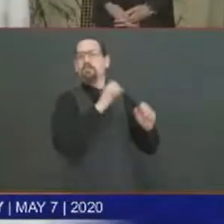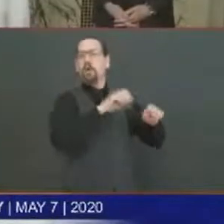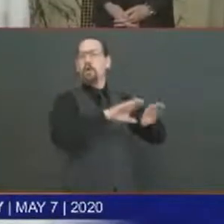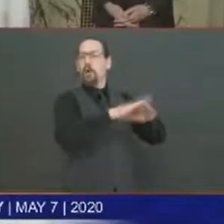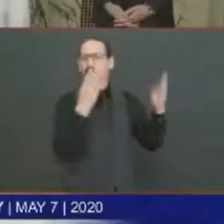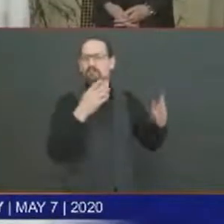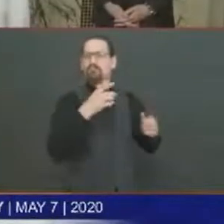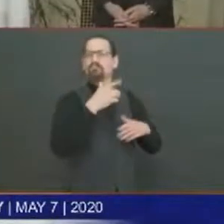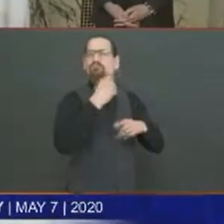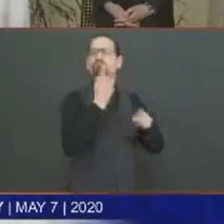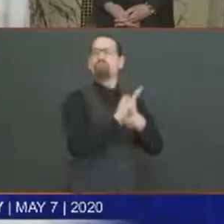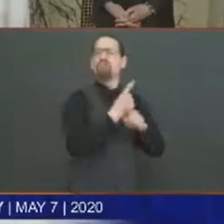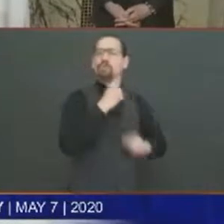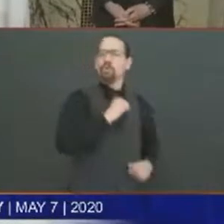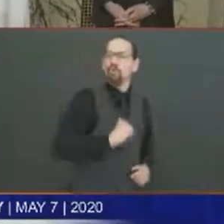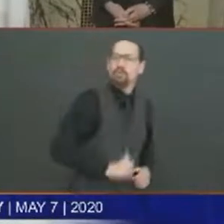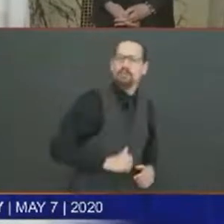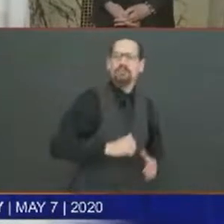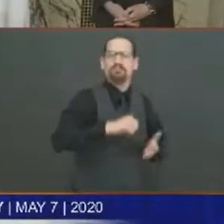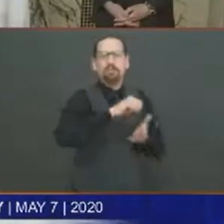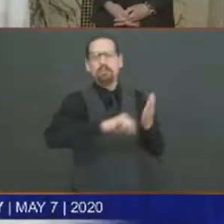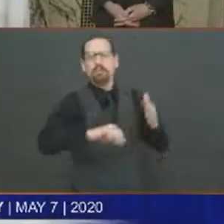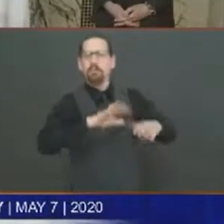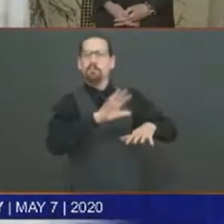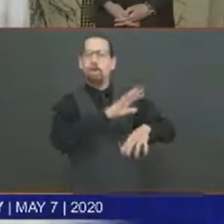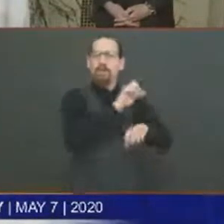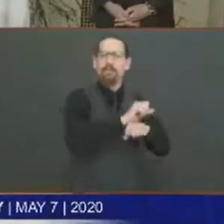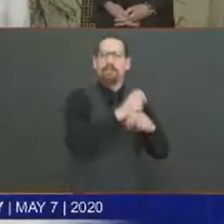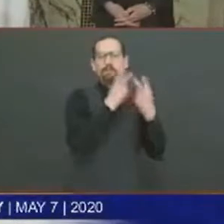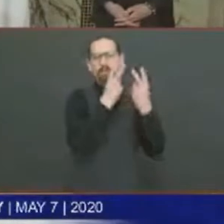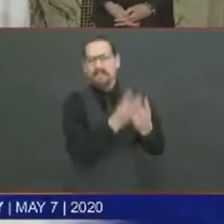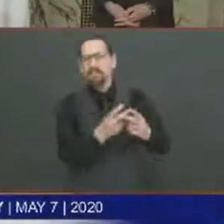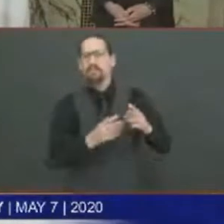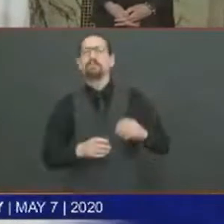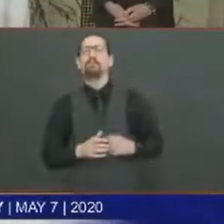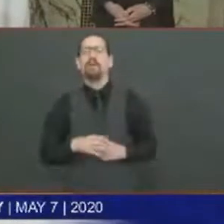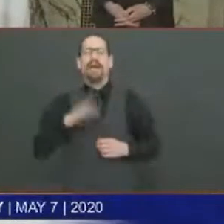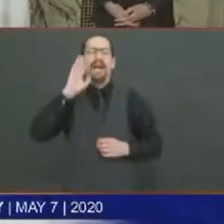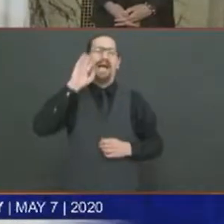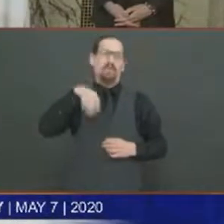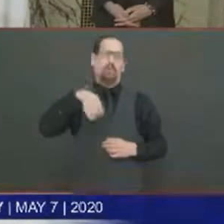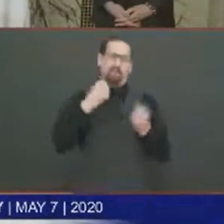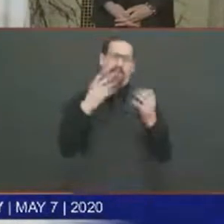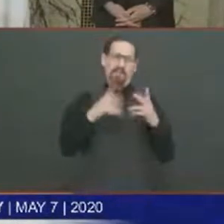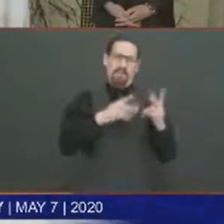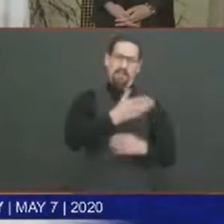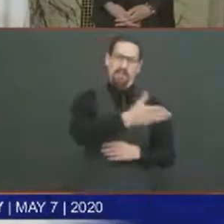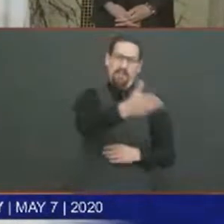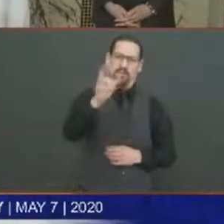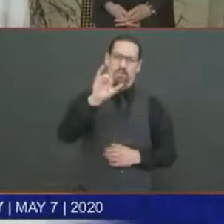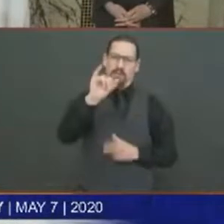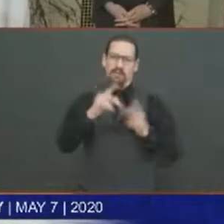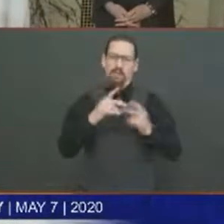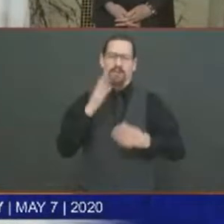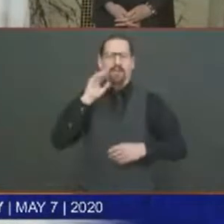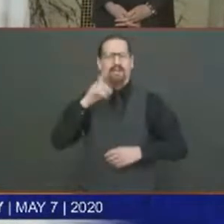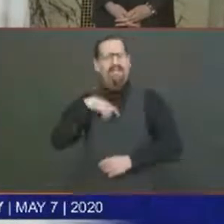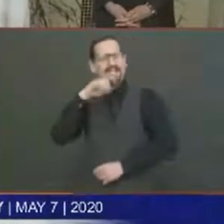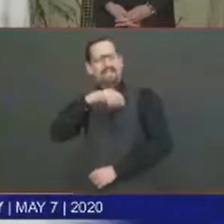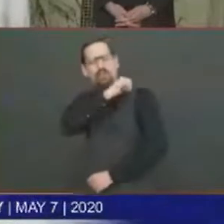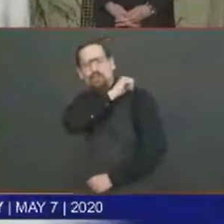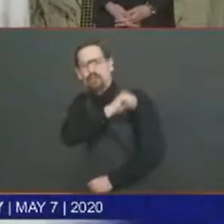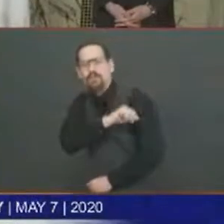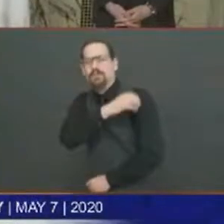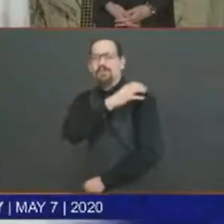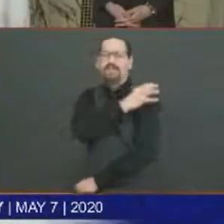out there who've endured inconvenience, pain. It's been hard by putting off your